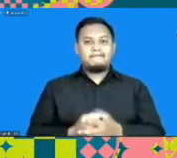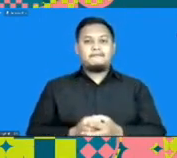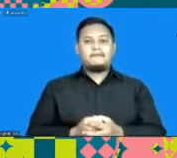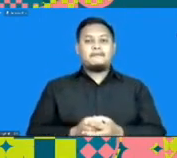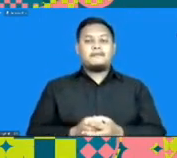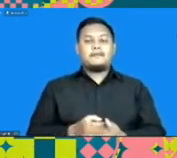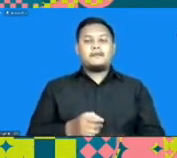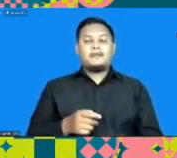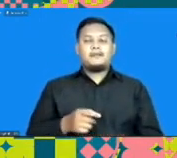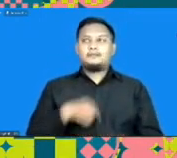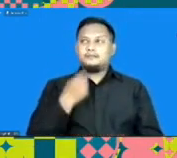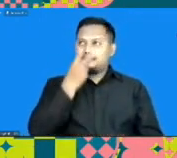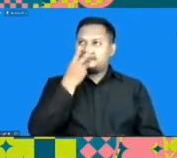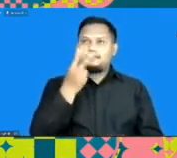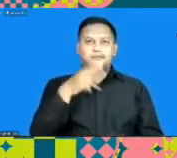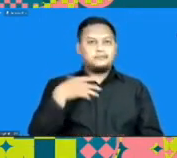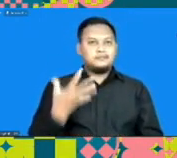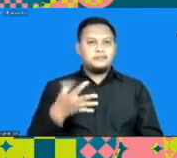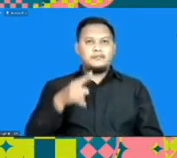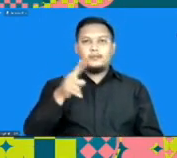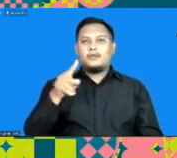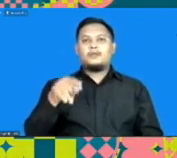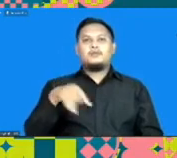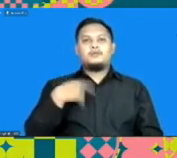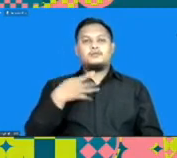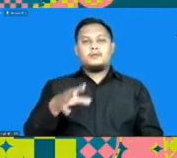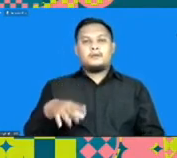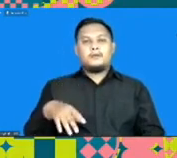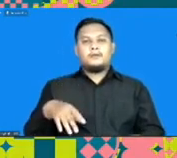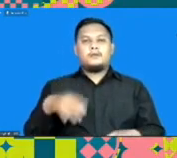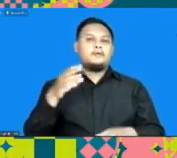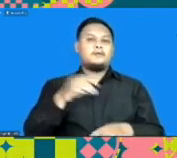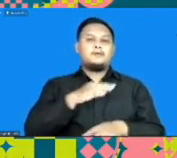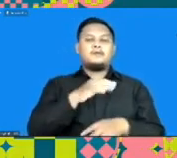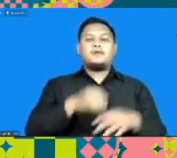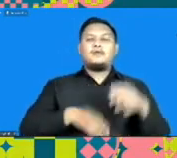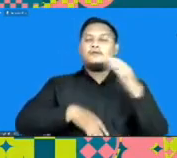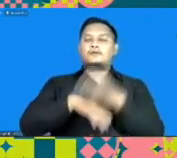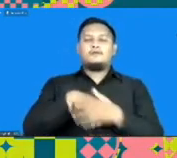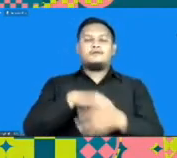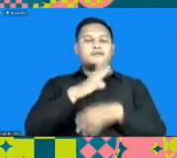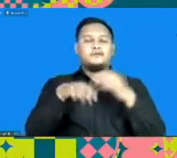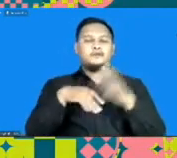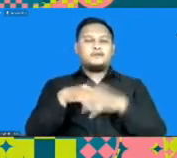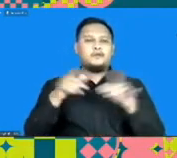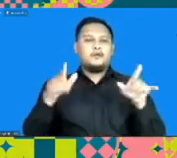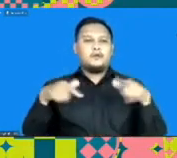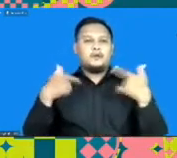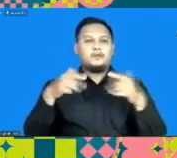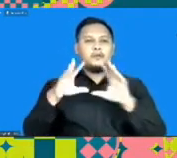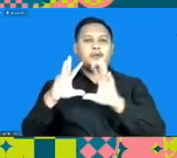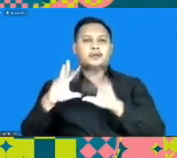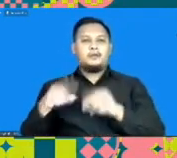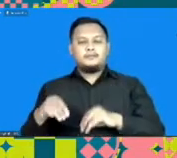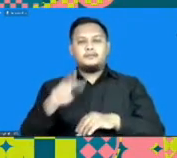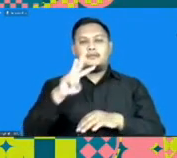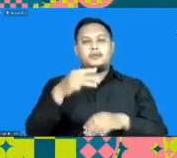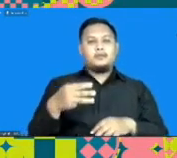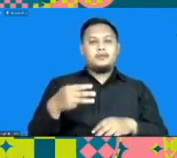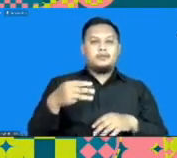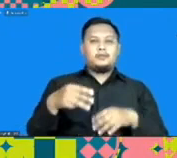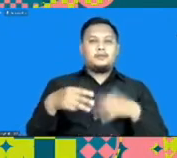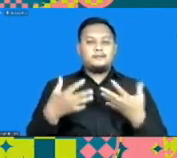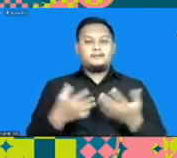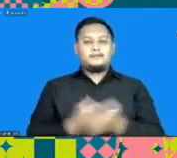the environment, the economy, and the education, and bringing values together in those three principal domains. If we